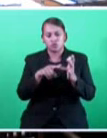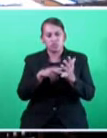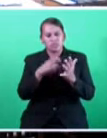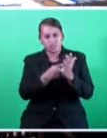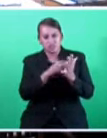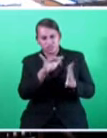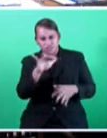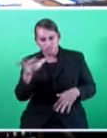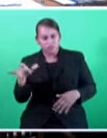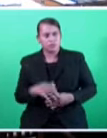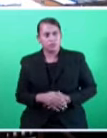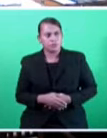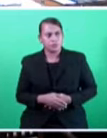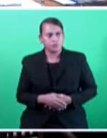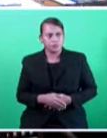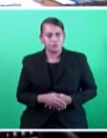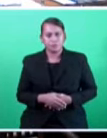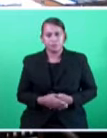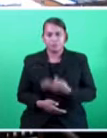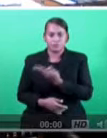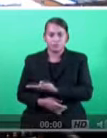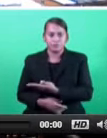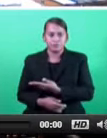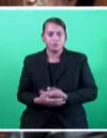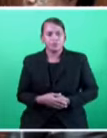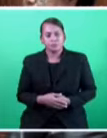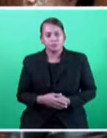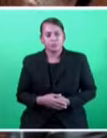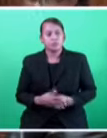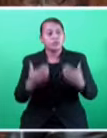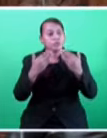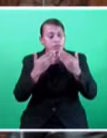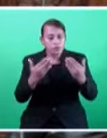45-2020. You have the floor. Thank you, Honourable Speaker. Sir, I rise to ask question 45.